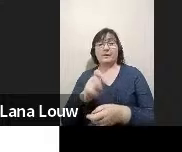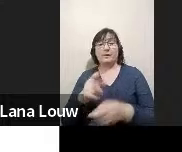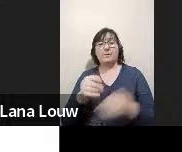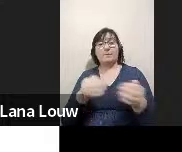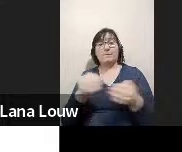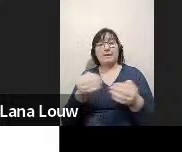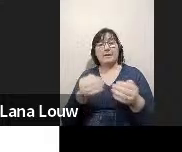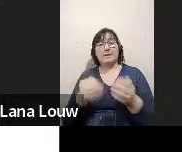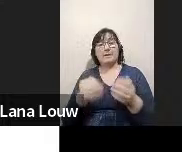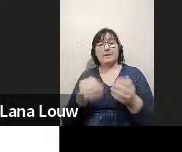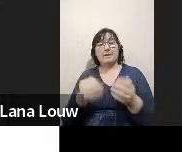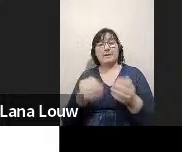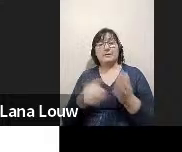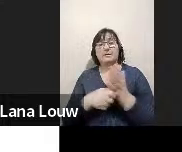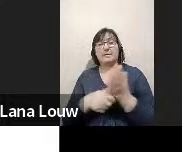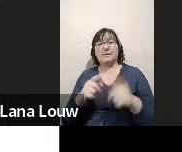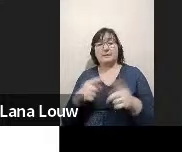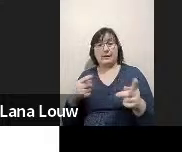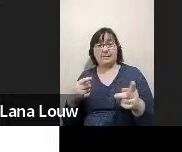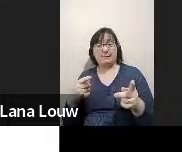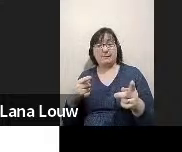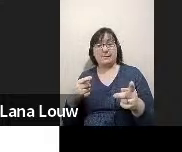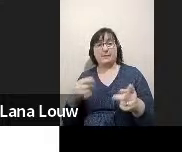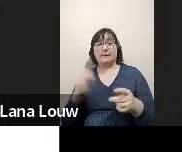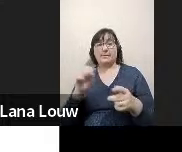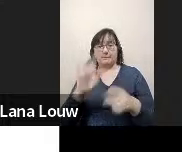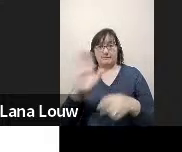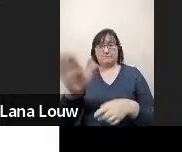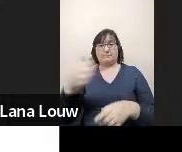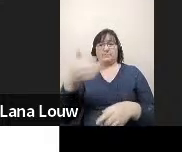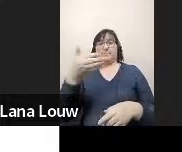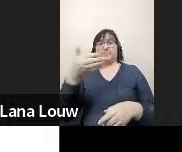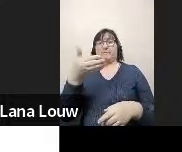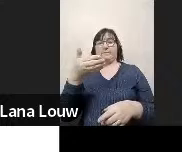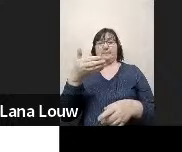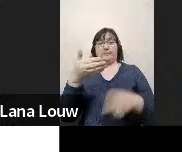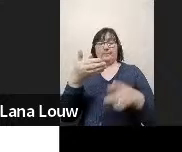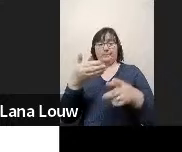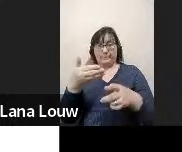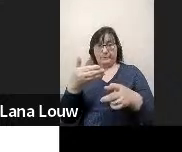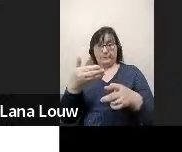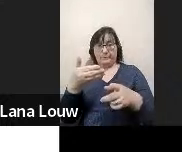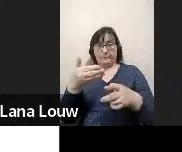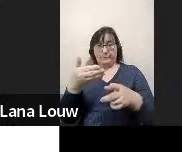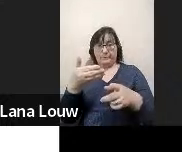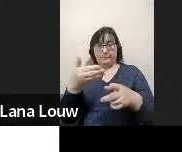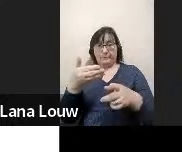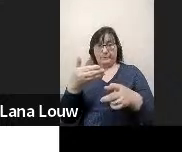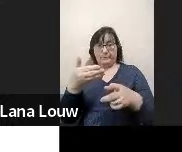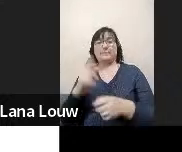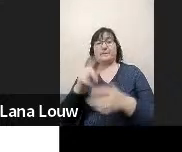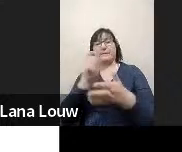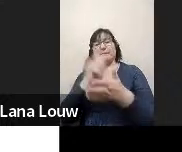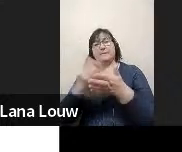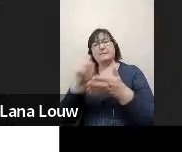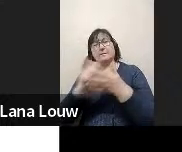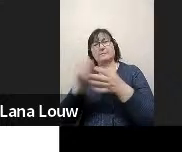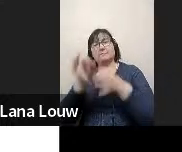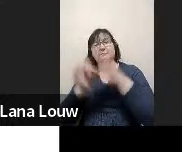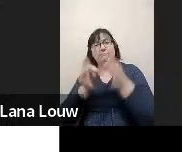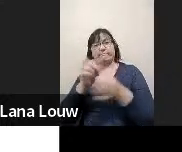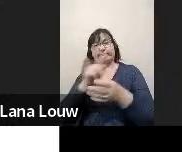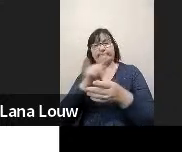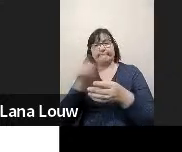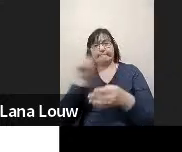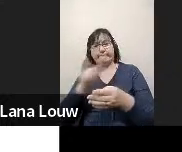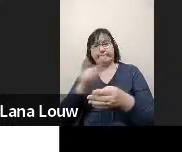manage tax types screens that will come up. Now you'll have your tax types descriptions. You got the reference numbers as linked to that